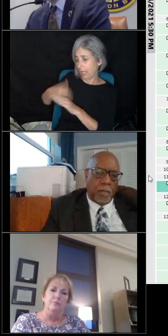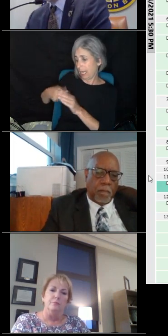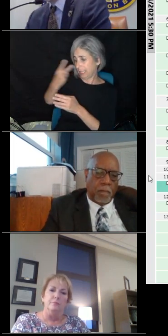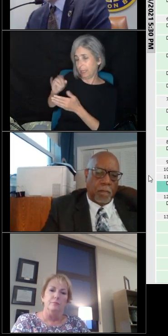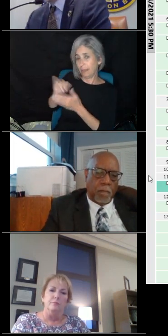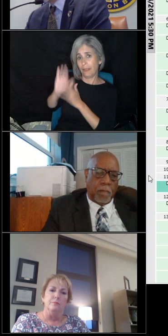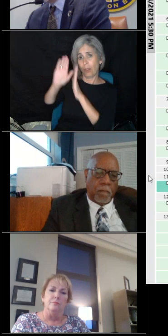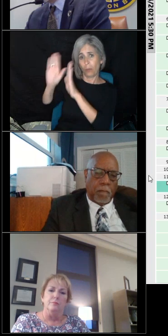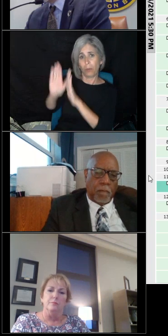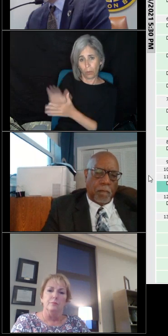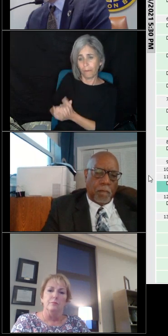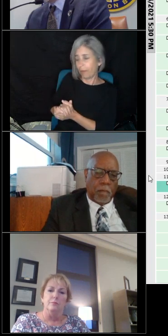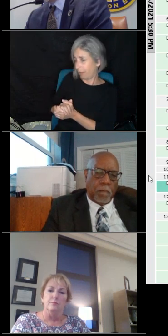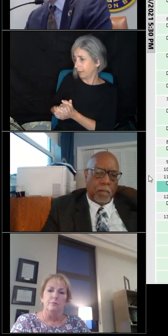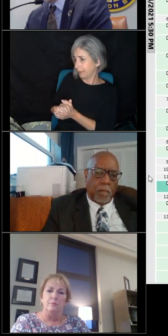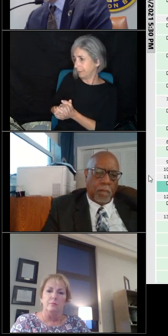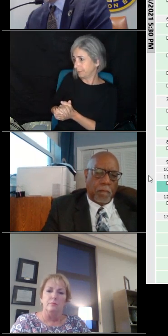that'd be wonderful.